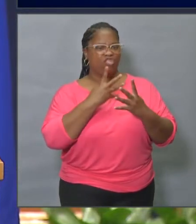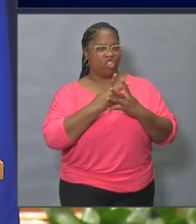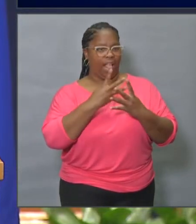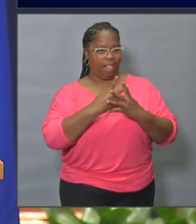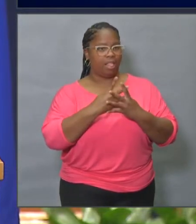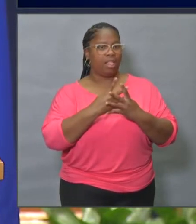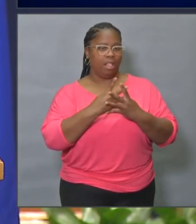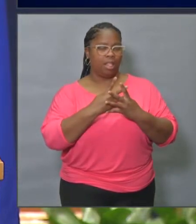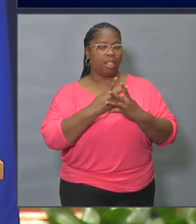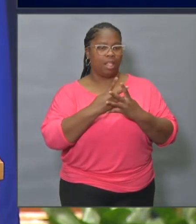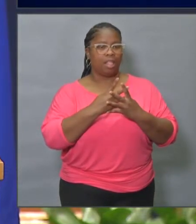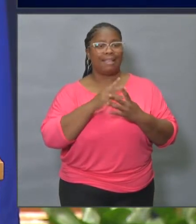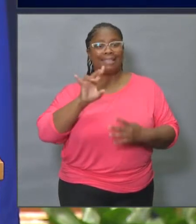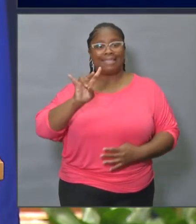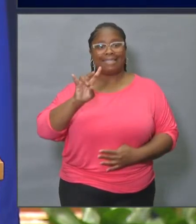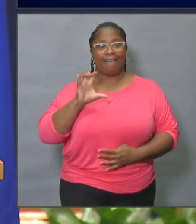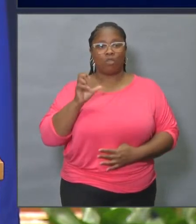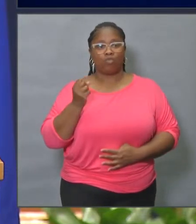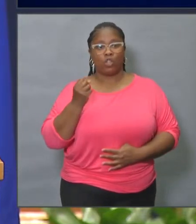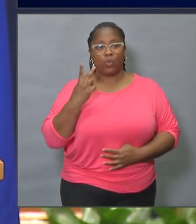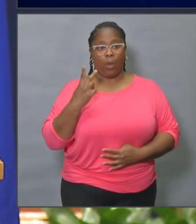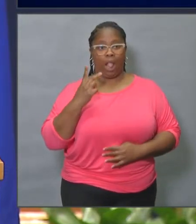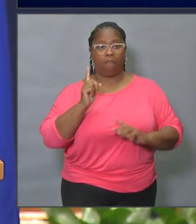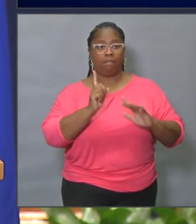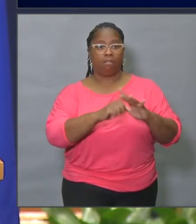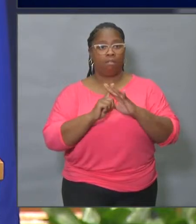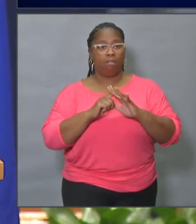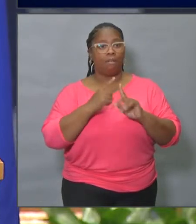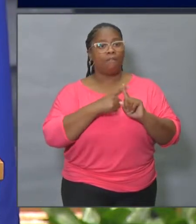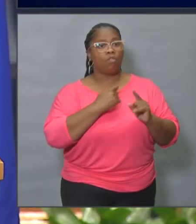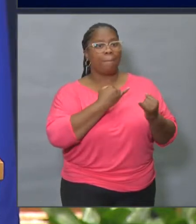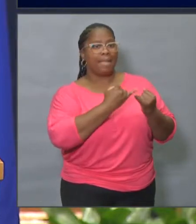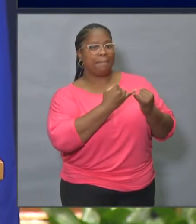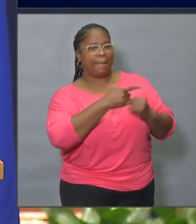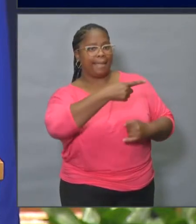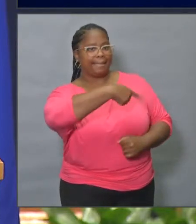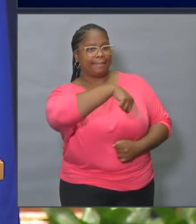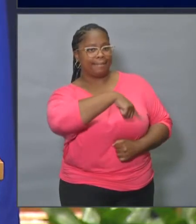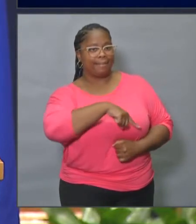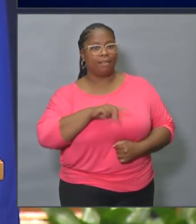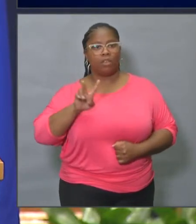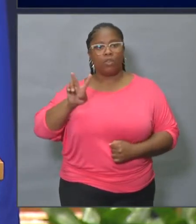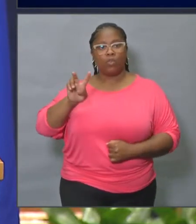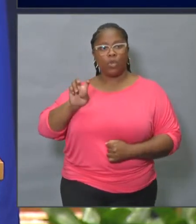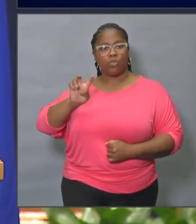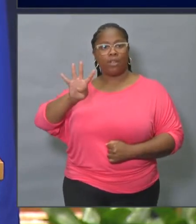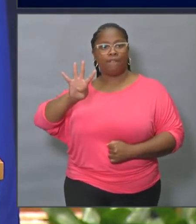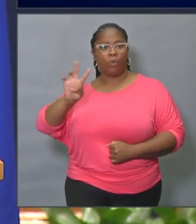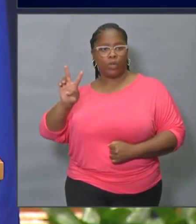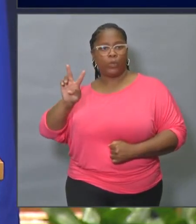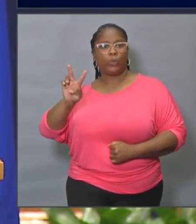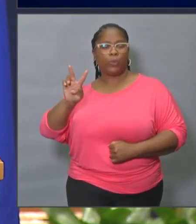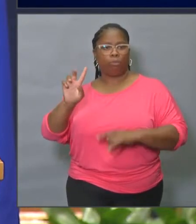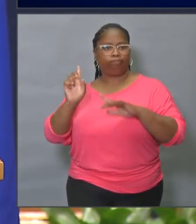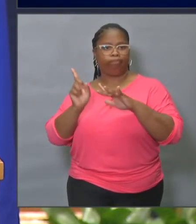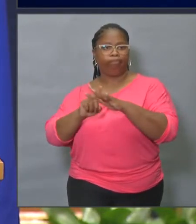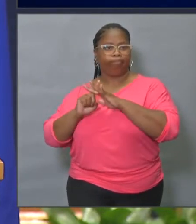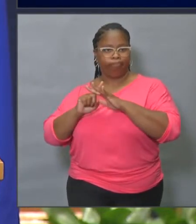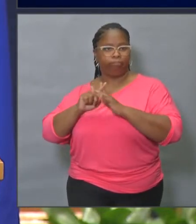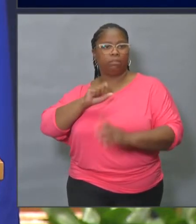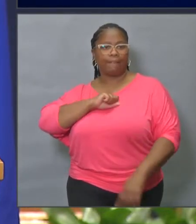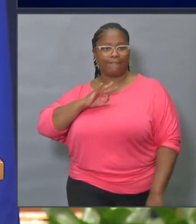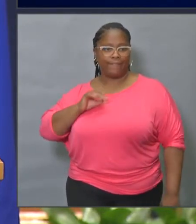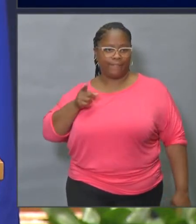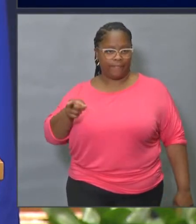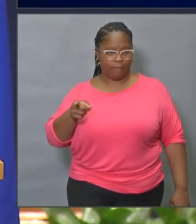facilities. 712 cases were among people who are incarcerated, and 242 were among